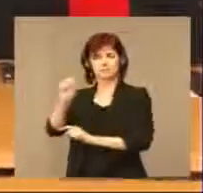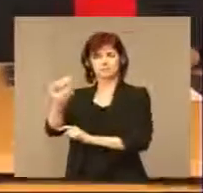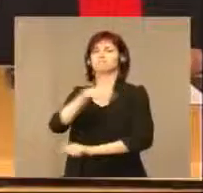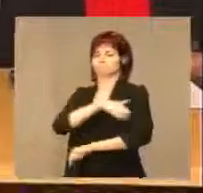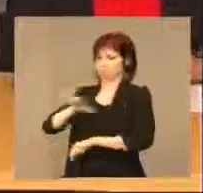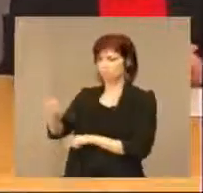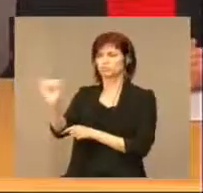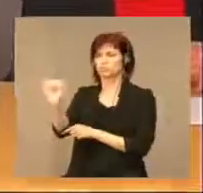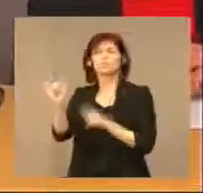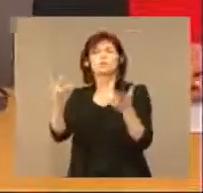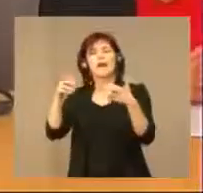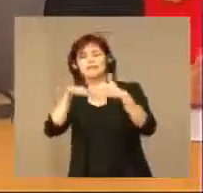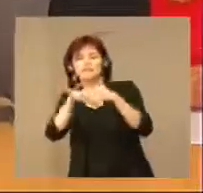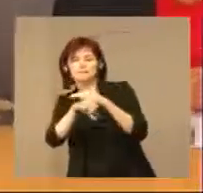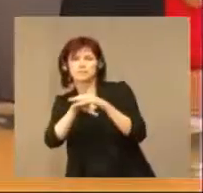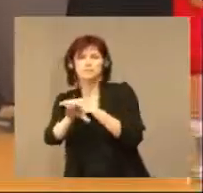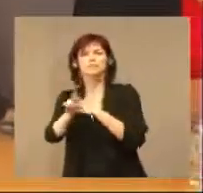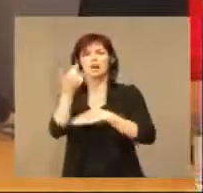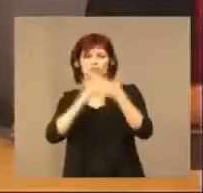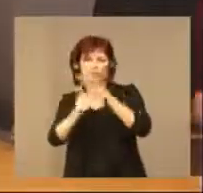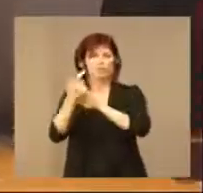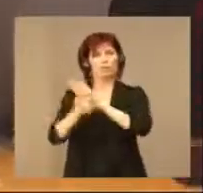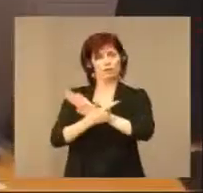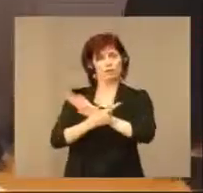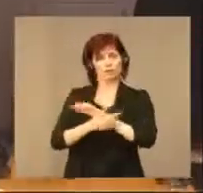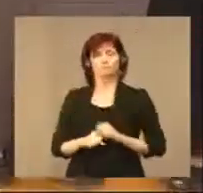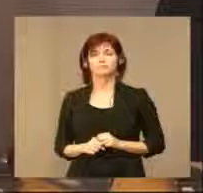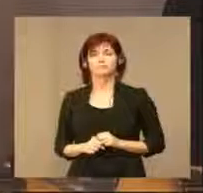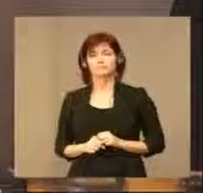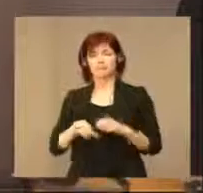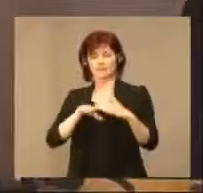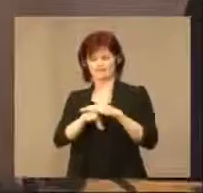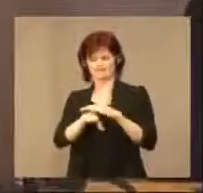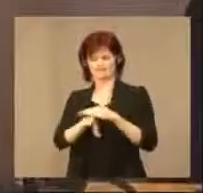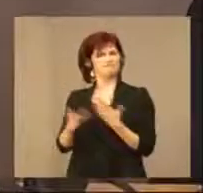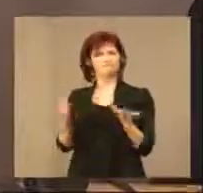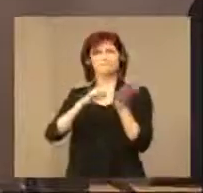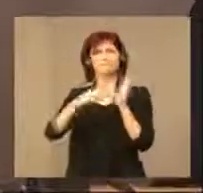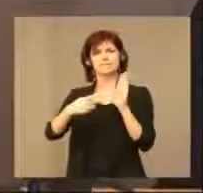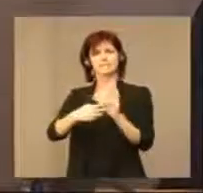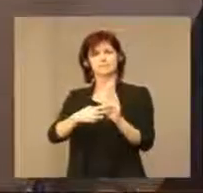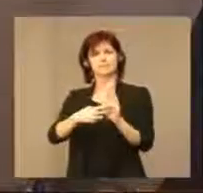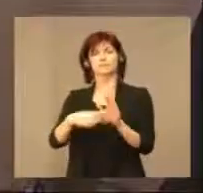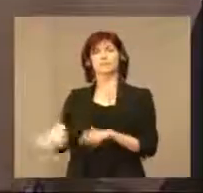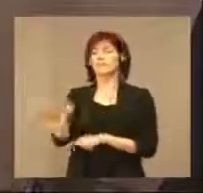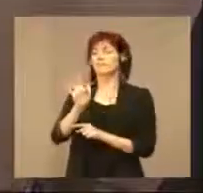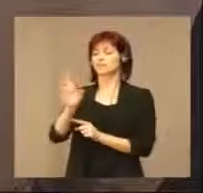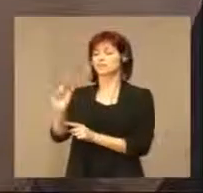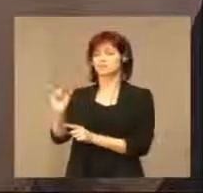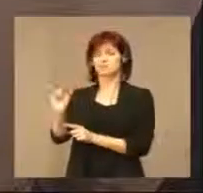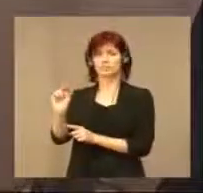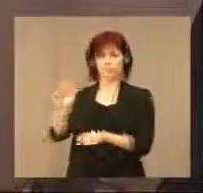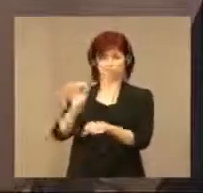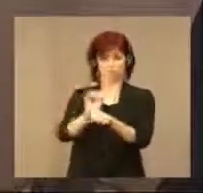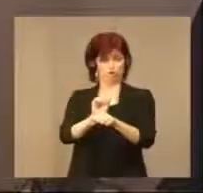regarding accessibility legislation. What does accessible community mean to you? First Nations and workplaces